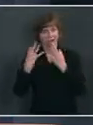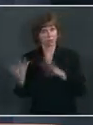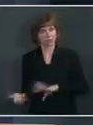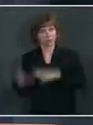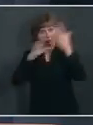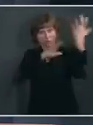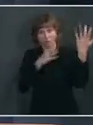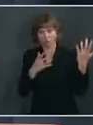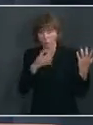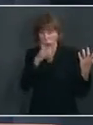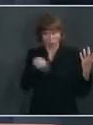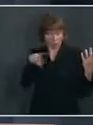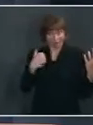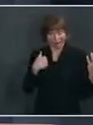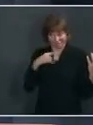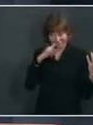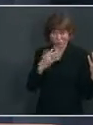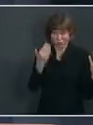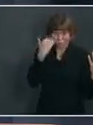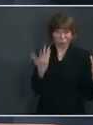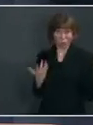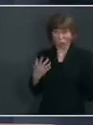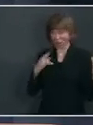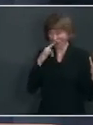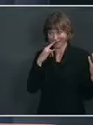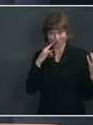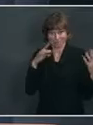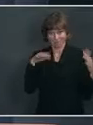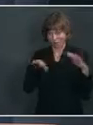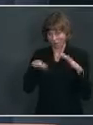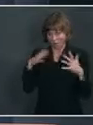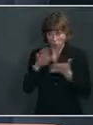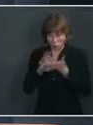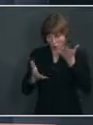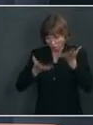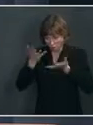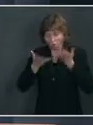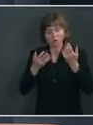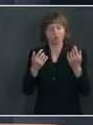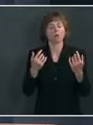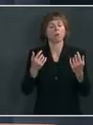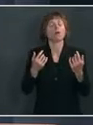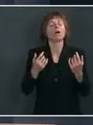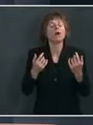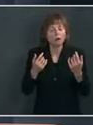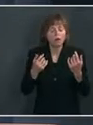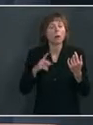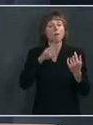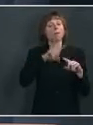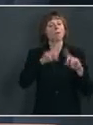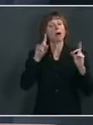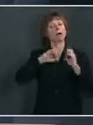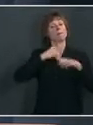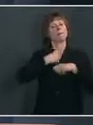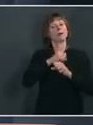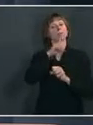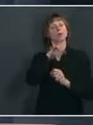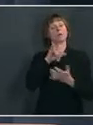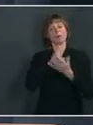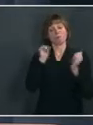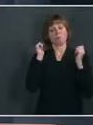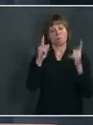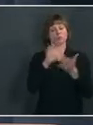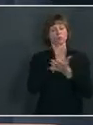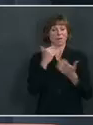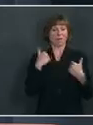know, for anyone who has kids, for kids to come in and out of school. But that means making sure, as you said, that every school is able to have the equipment and resources